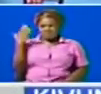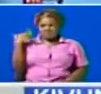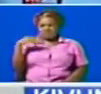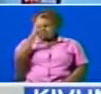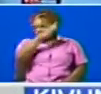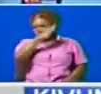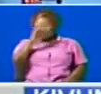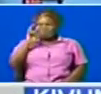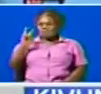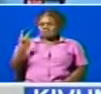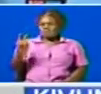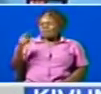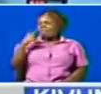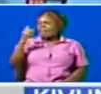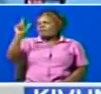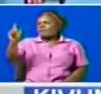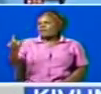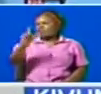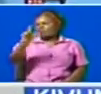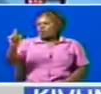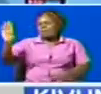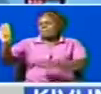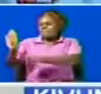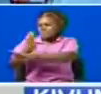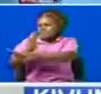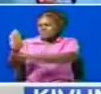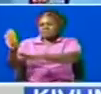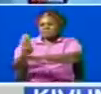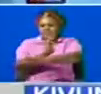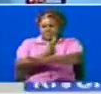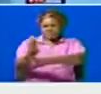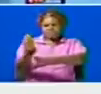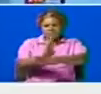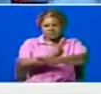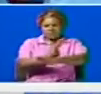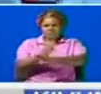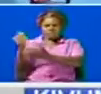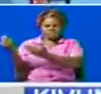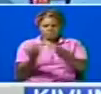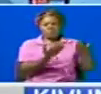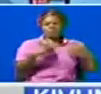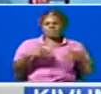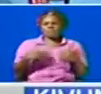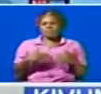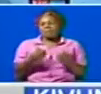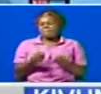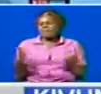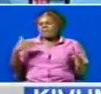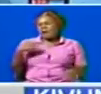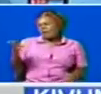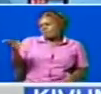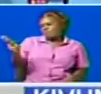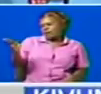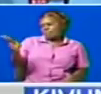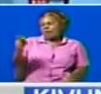we have seen the Kenya Red Cross have a very busy afternoon trying to ferry injured people, most of them with gunshot wounds, to